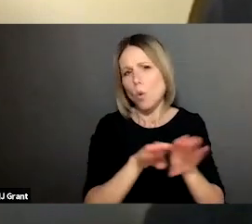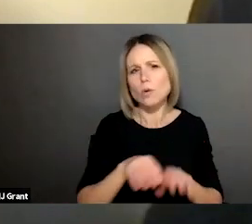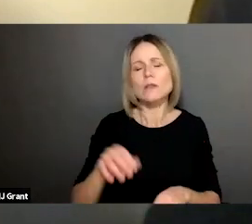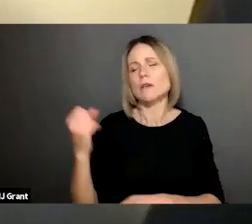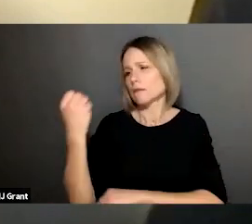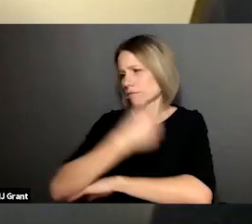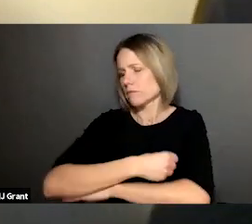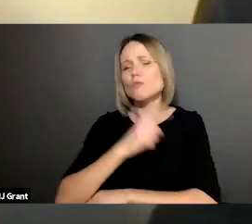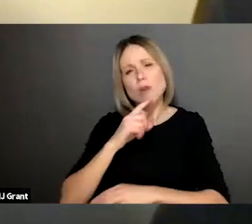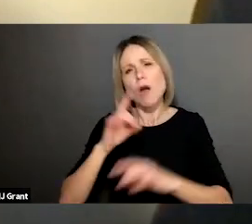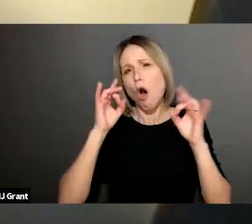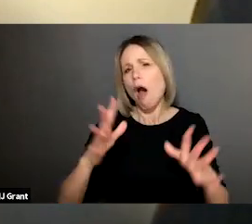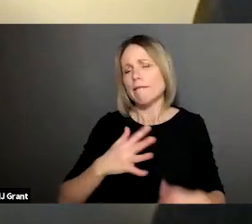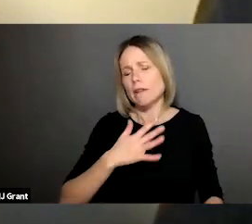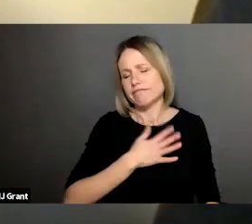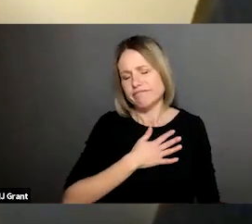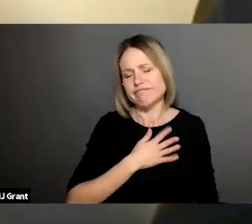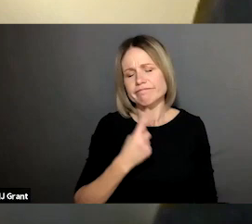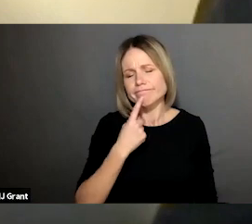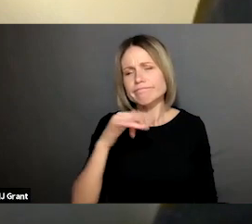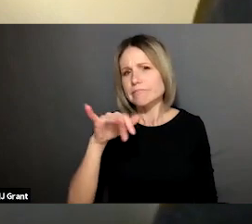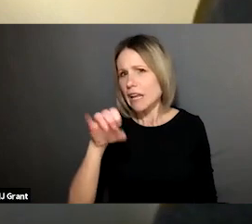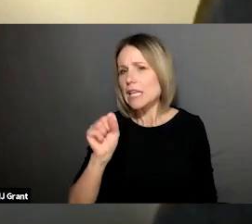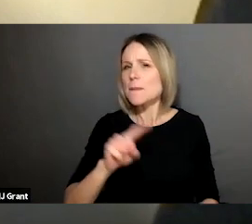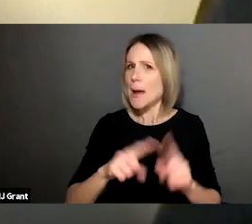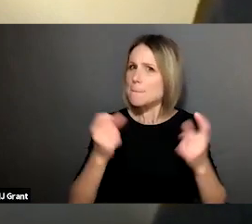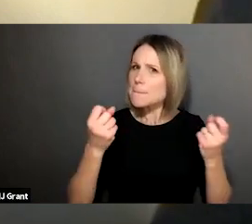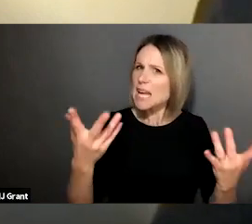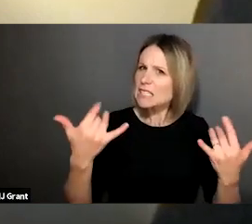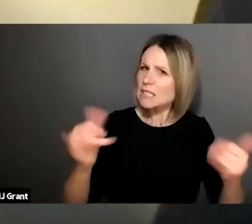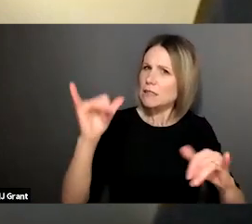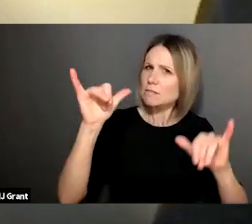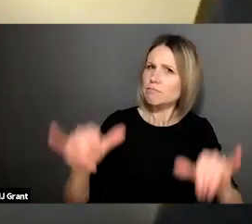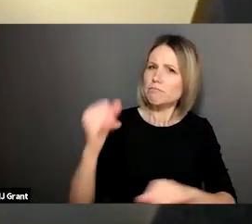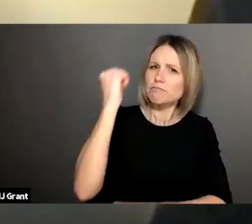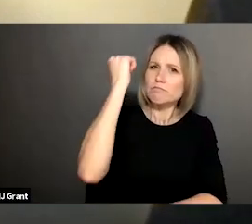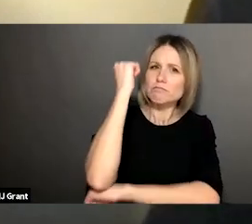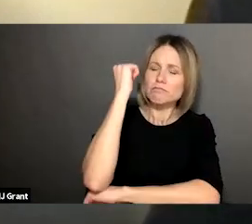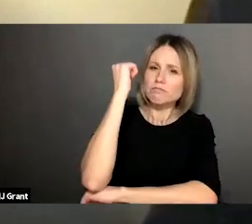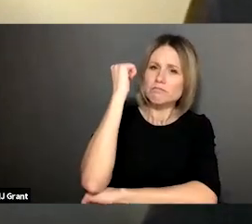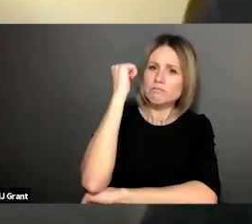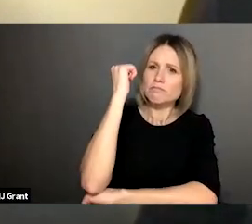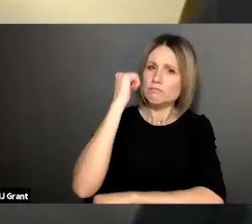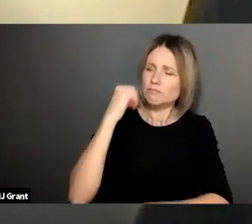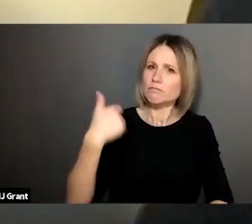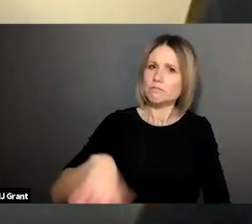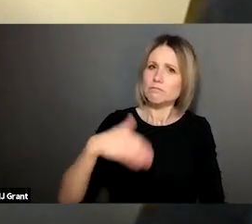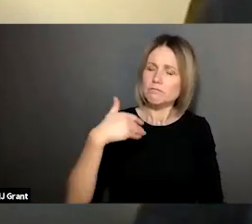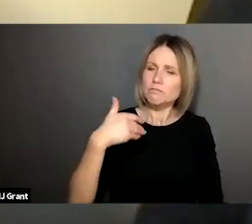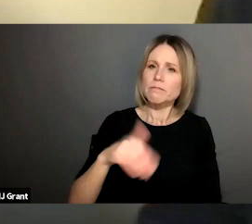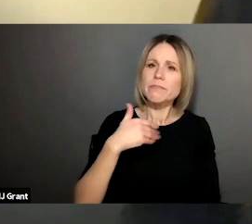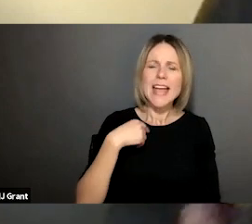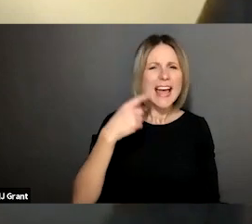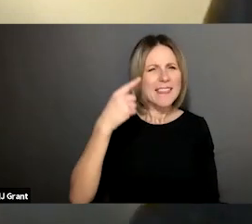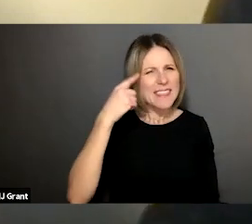terrible, but a lot have survived. And I think that there's a kind of